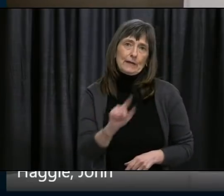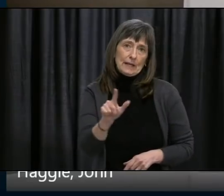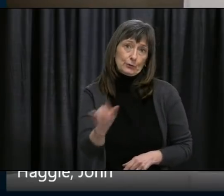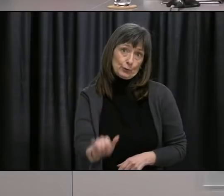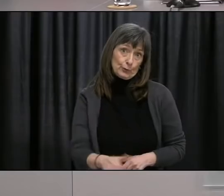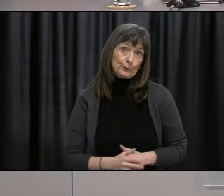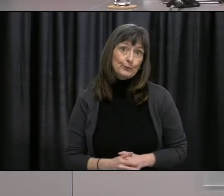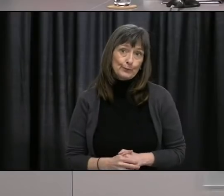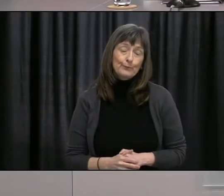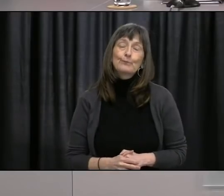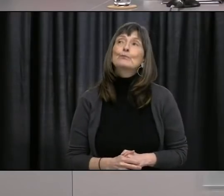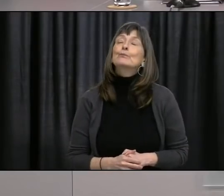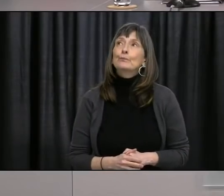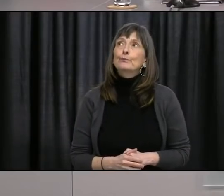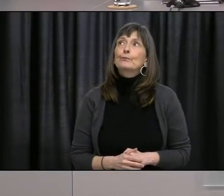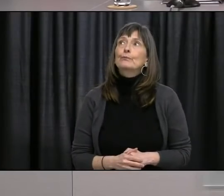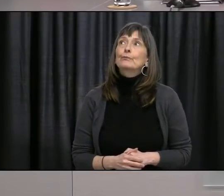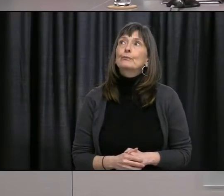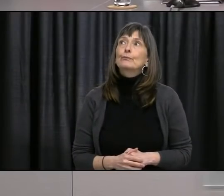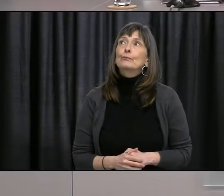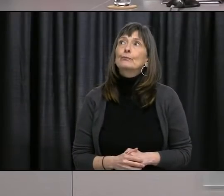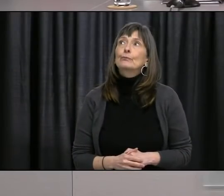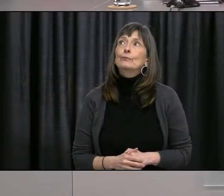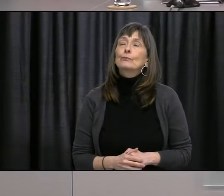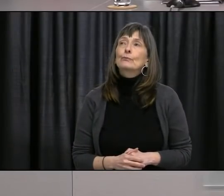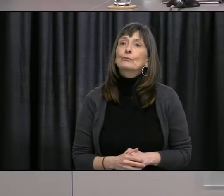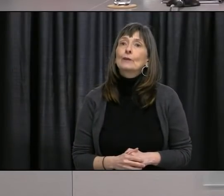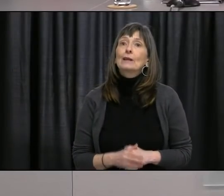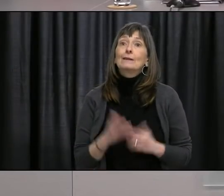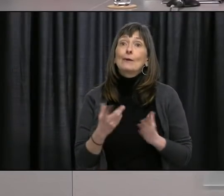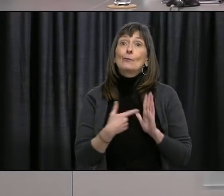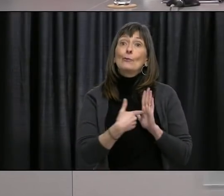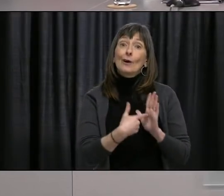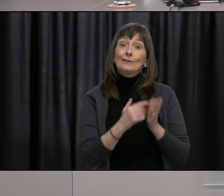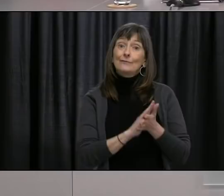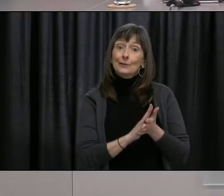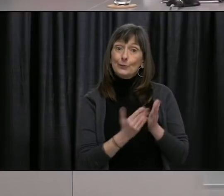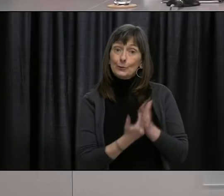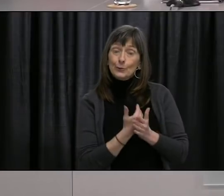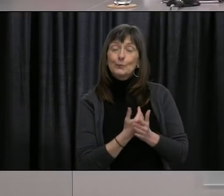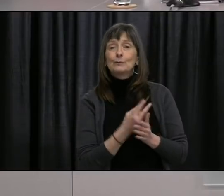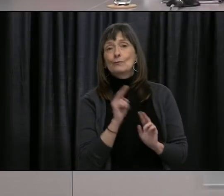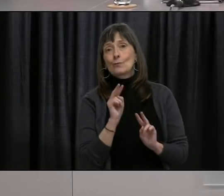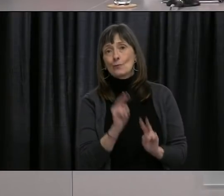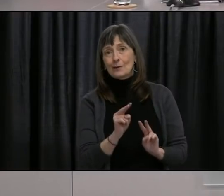Thank you, Minister. We'll now play our new animation video, and we invite everybody to tune in again tomorrow at 2